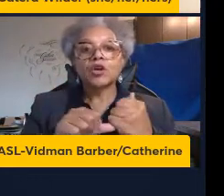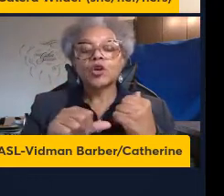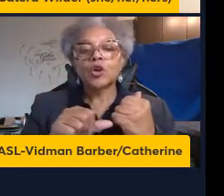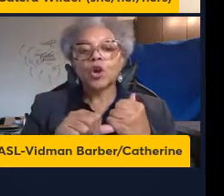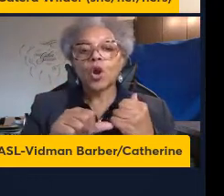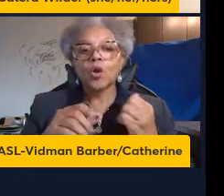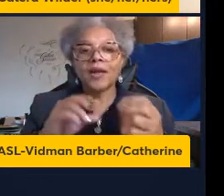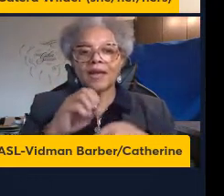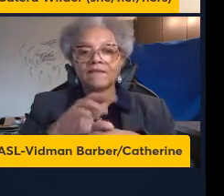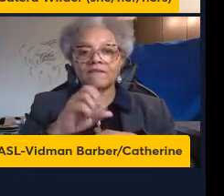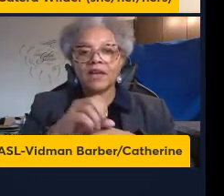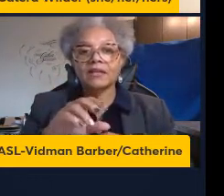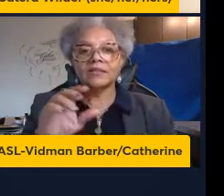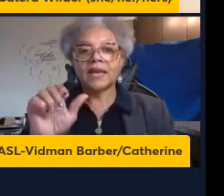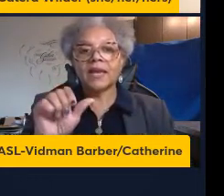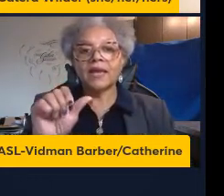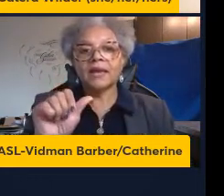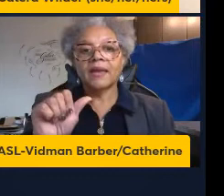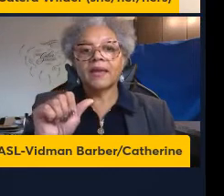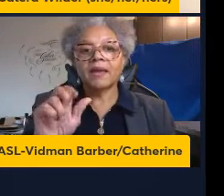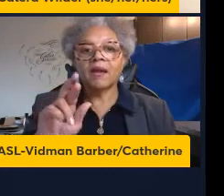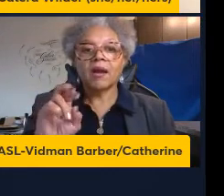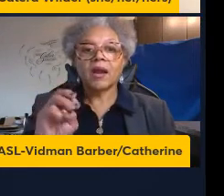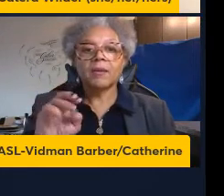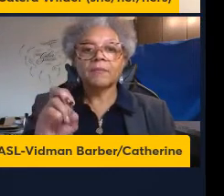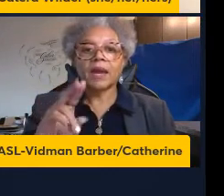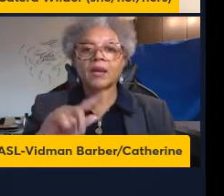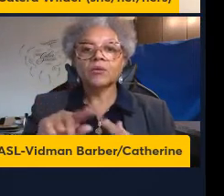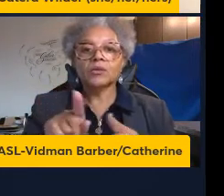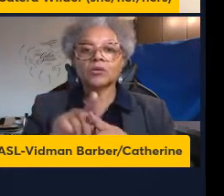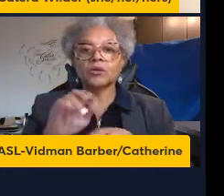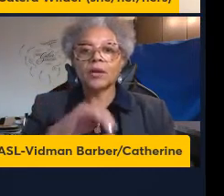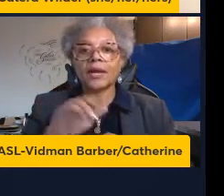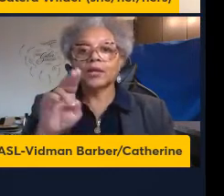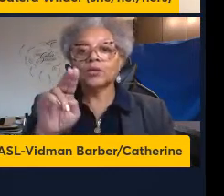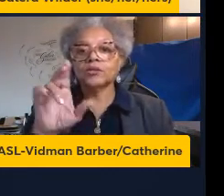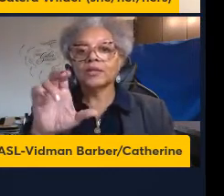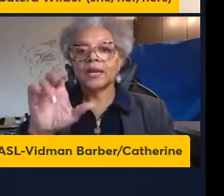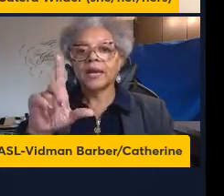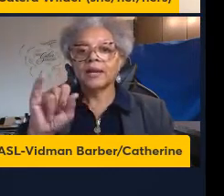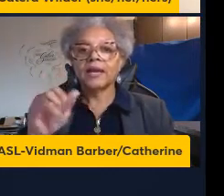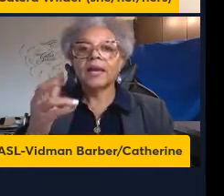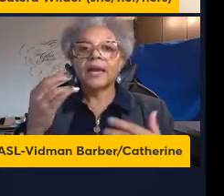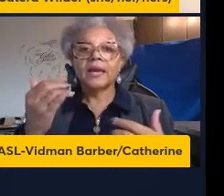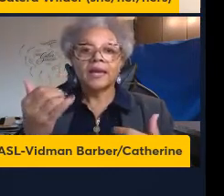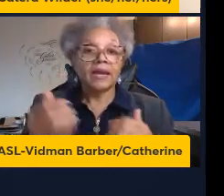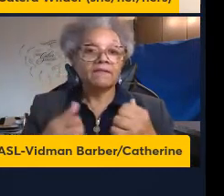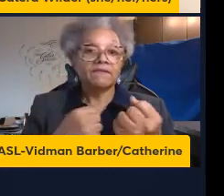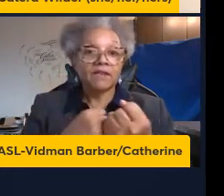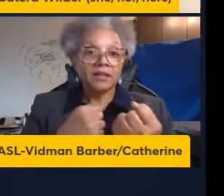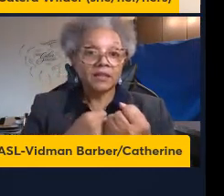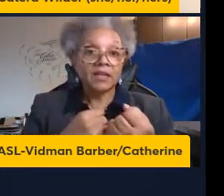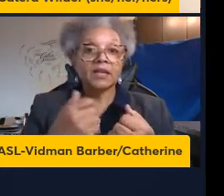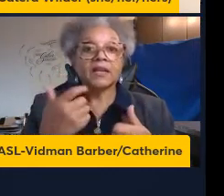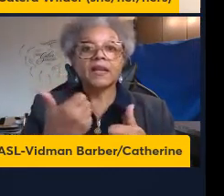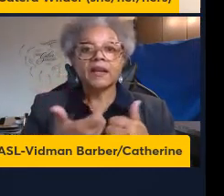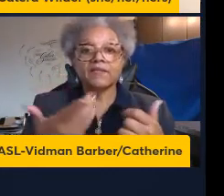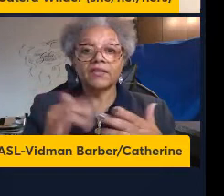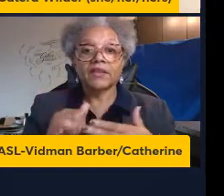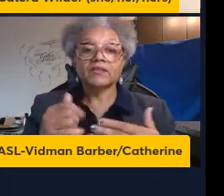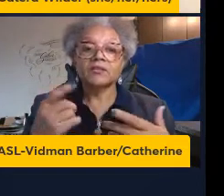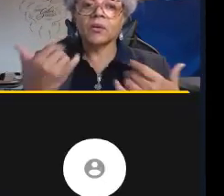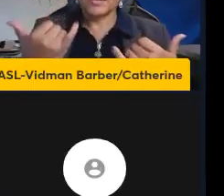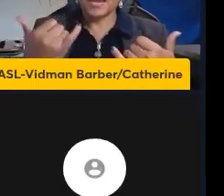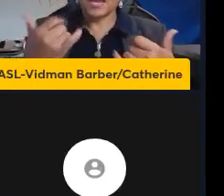was also at UCLA, and just the funding sources that helped fund the work. And then at this time, I can take any questions.